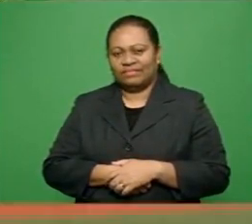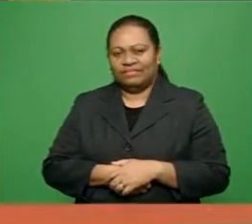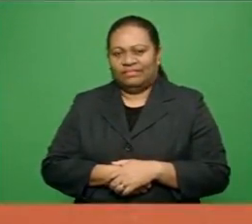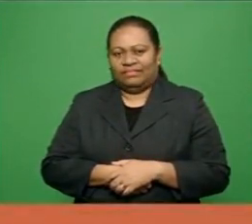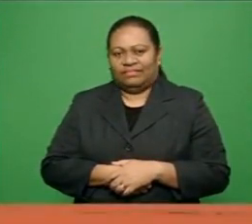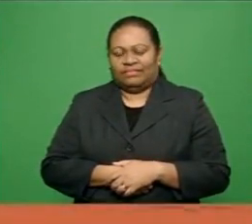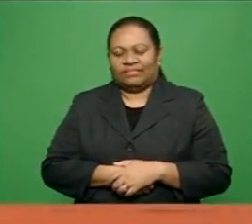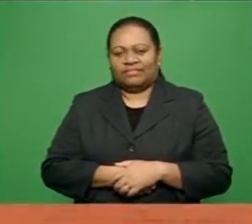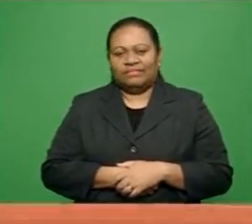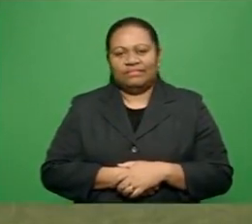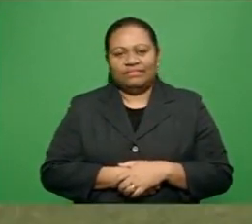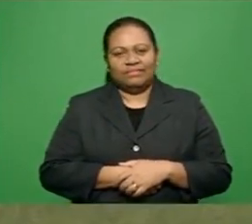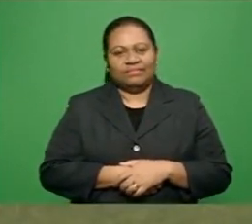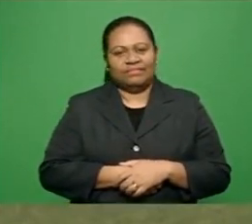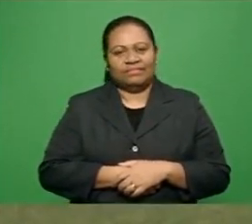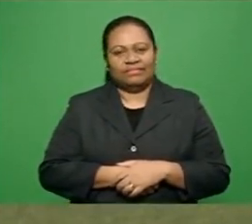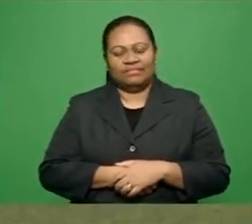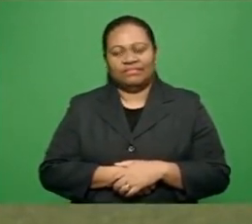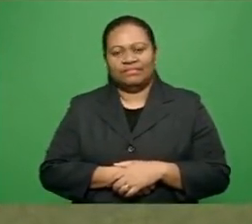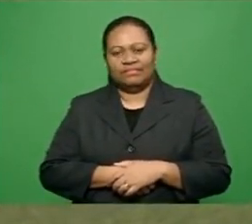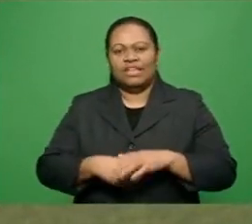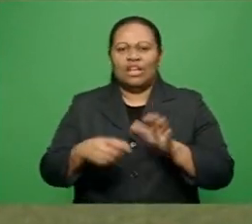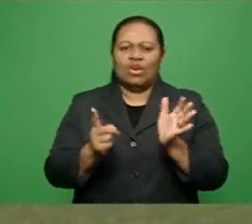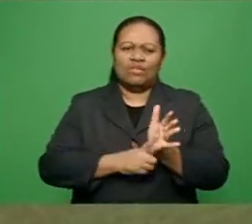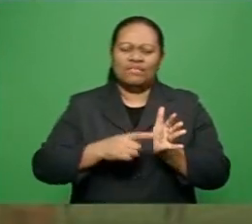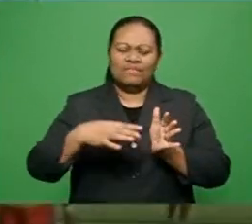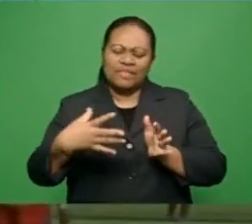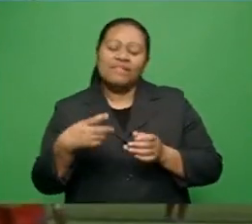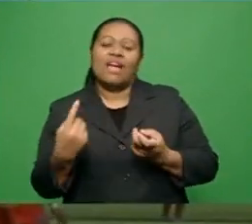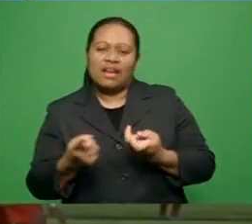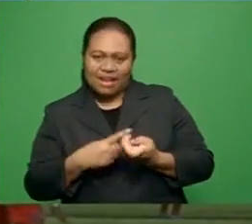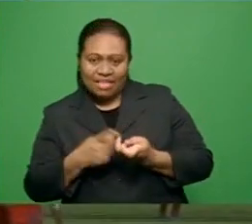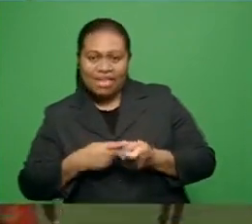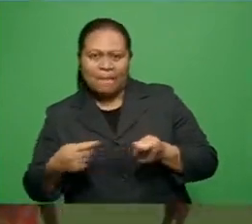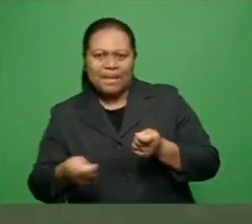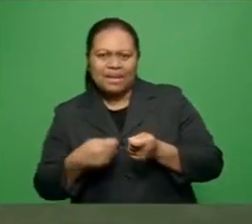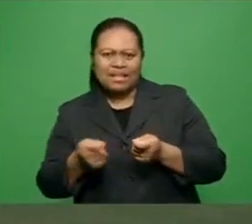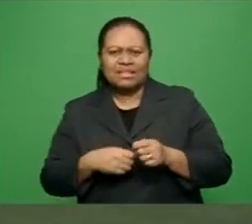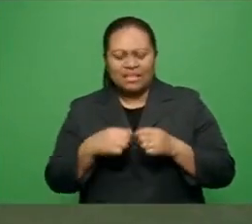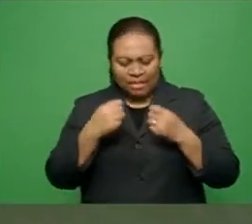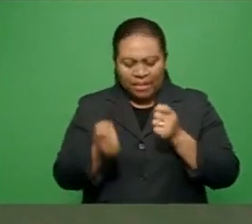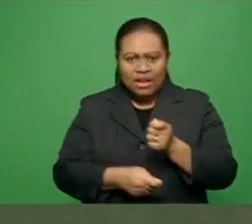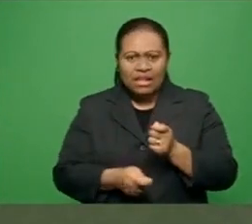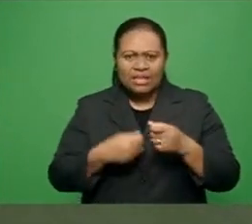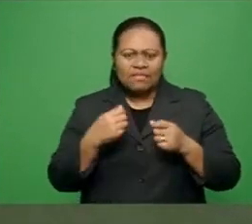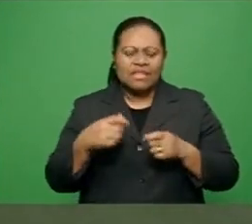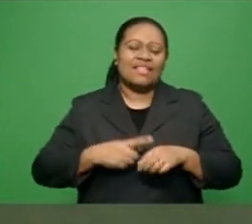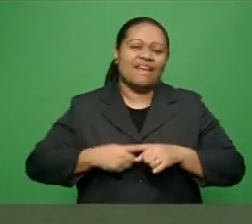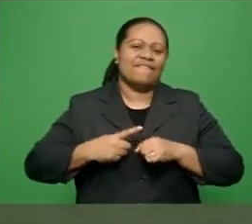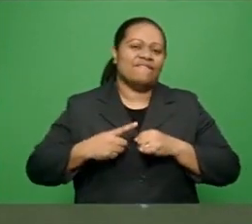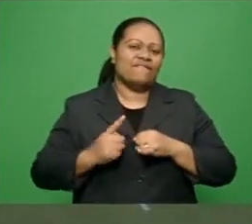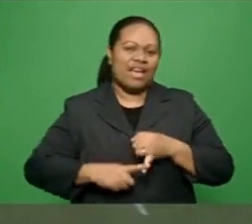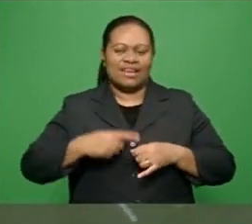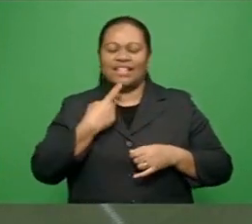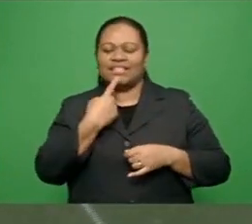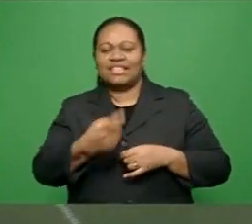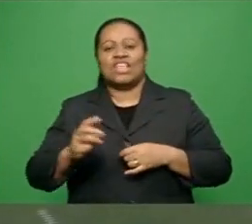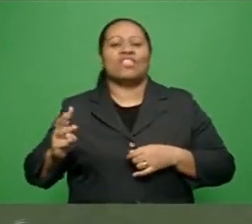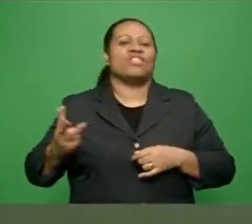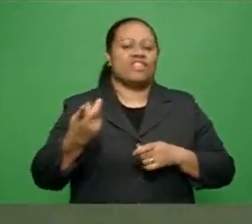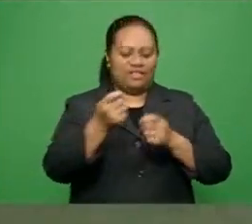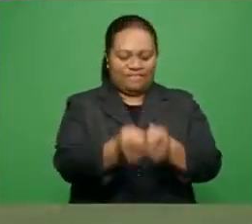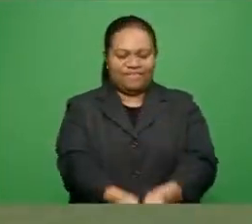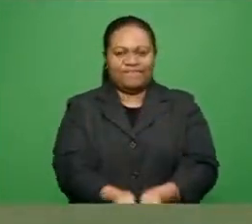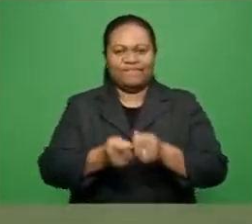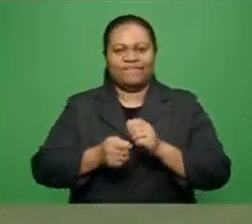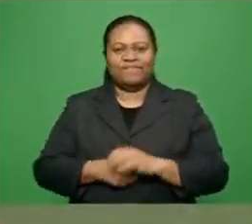Second one, Kalaveti Ravovo. Luveniali then slaughtered another penalty before Namosi had the final say with their third try. Oh,